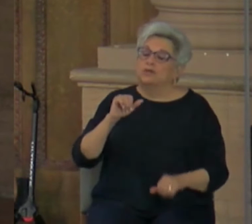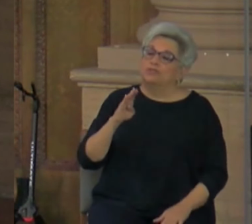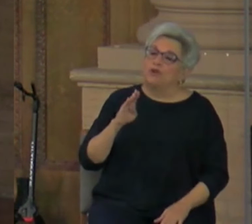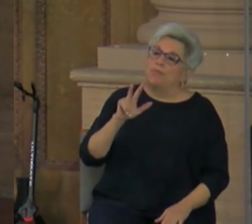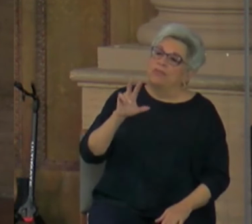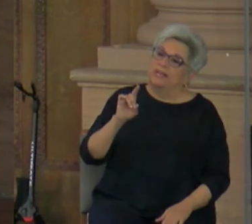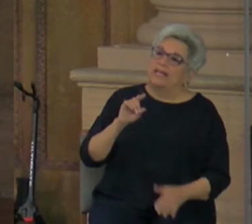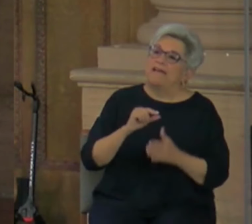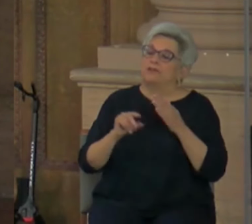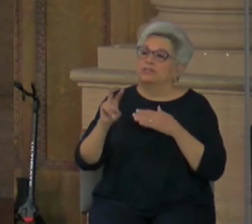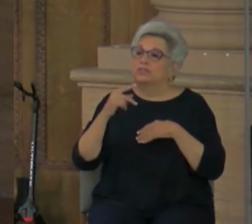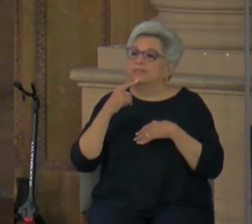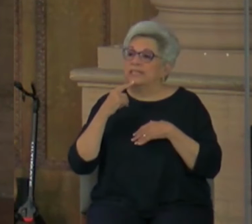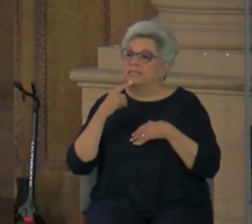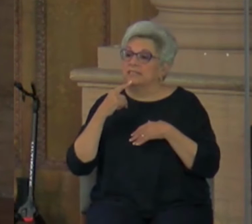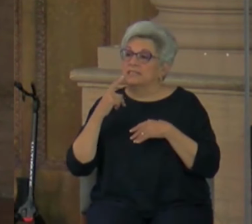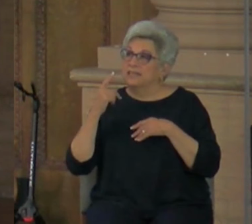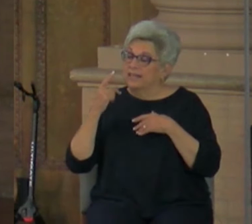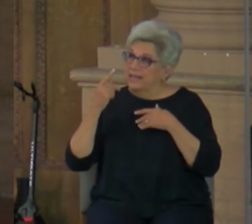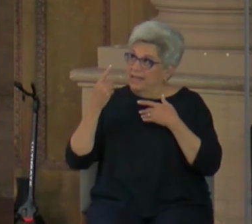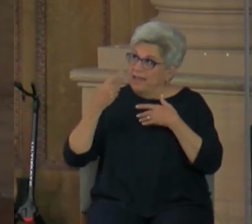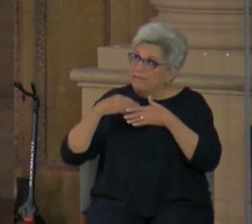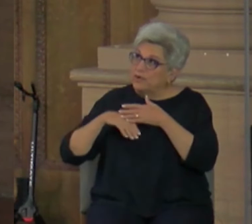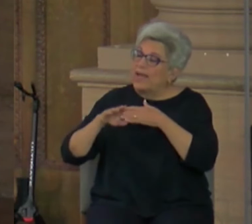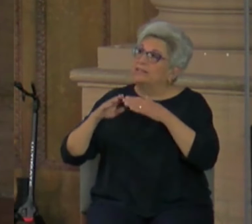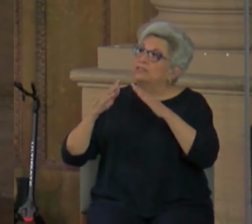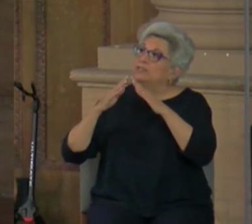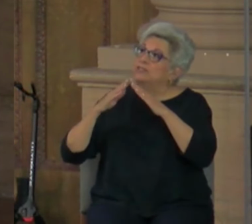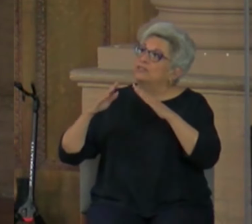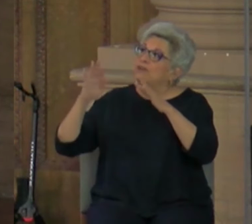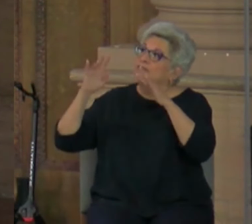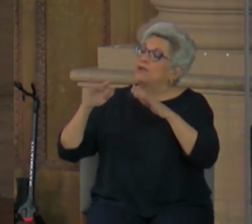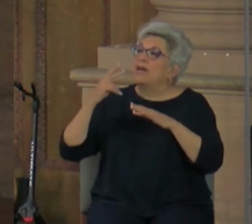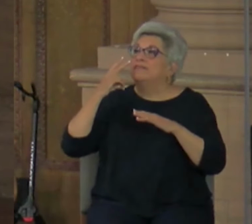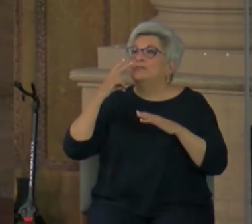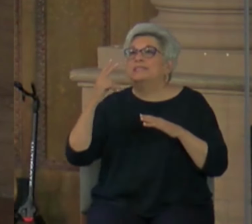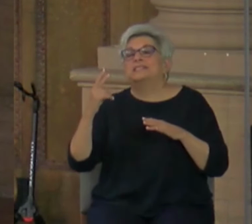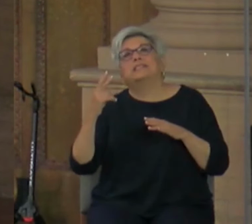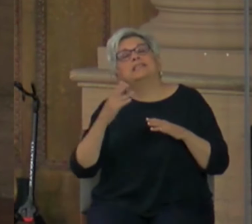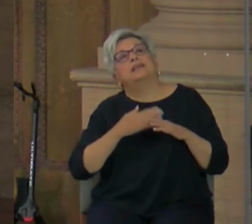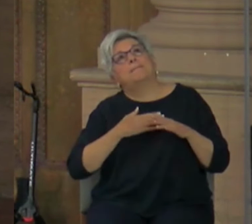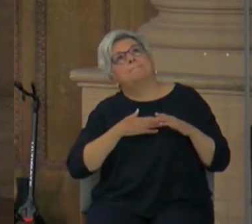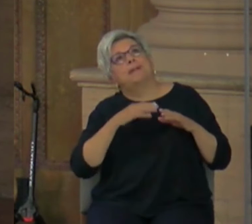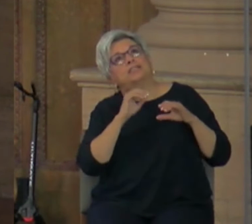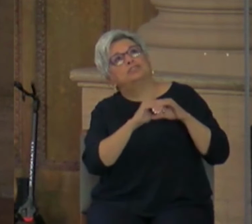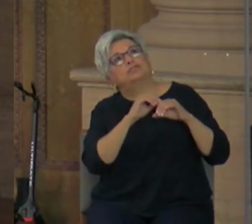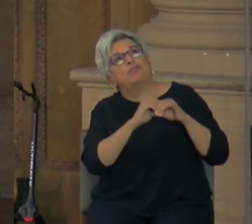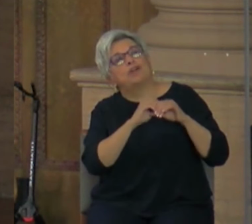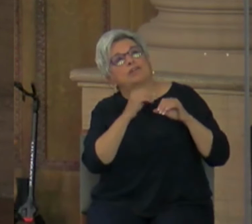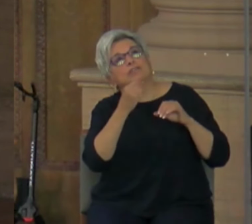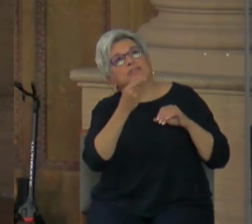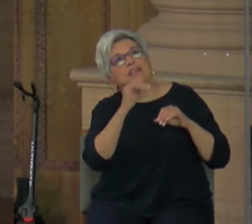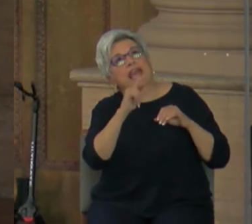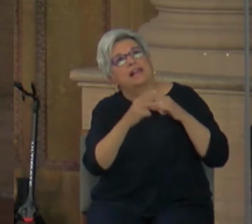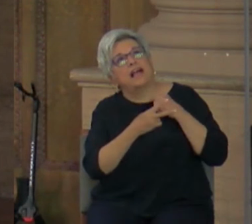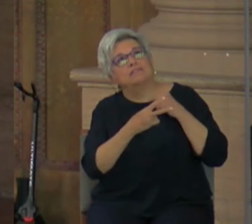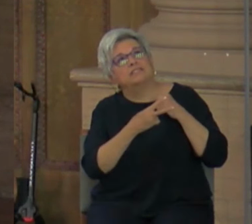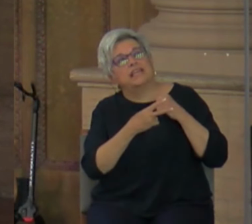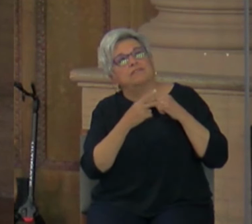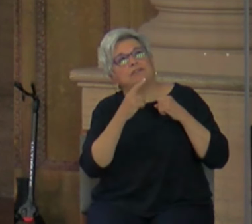he says, "Have you entered the storehouses of the snow, or have you seen the storehouses of the hail, which I have reserved for the time